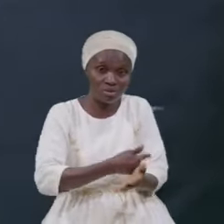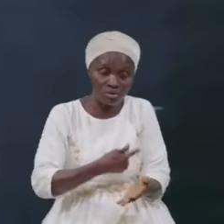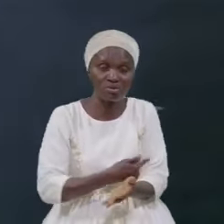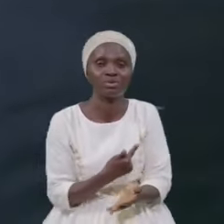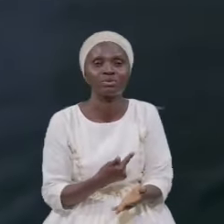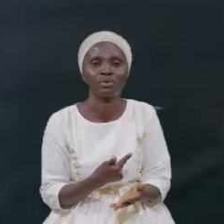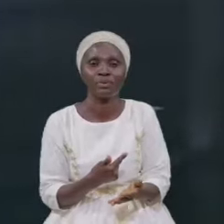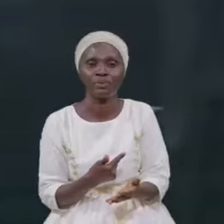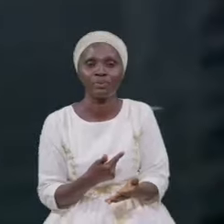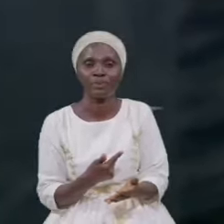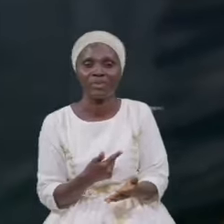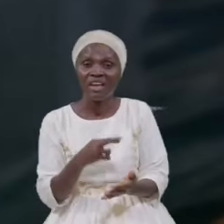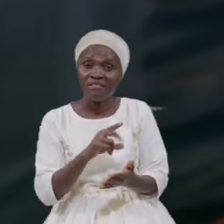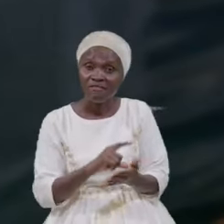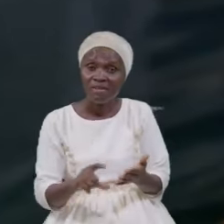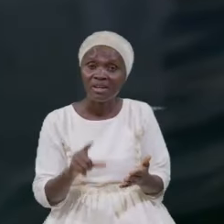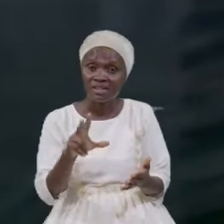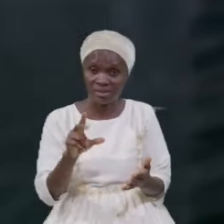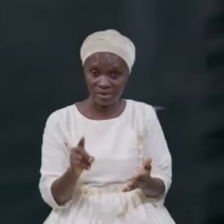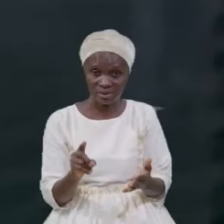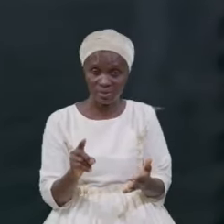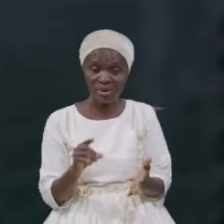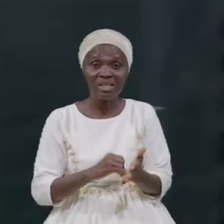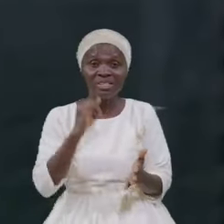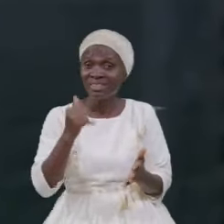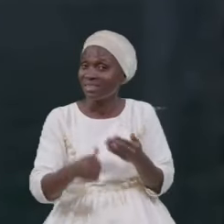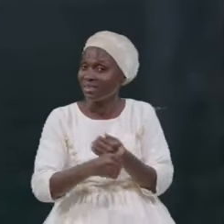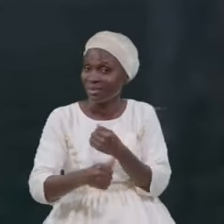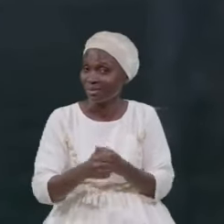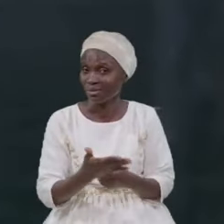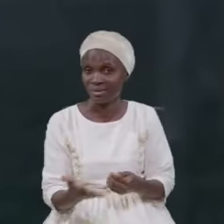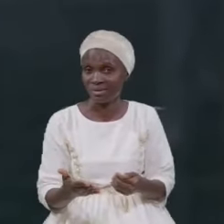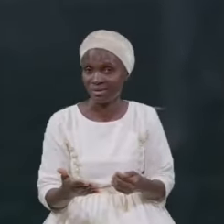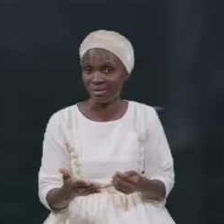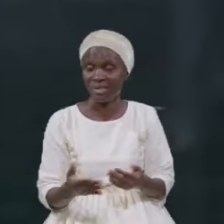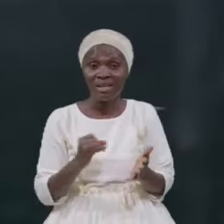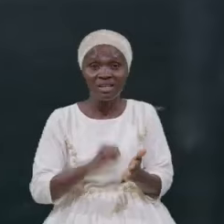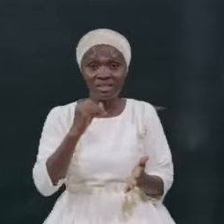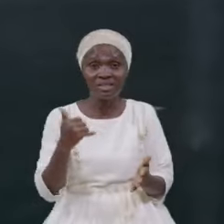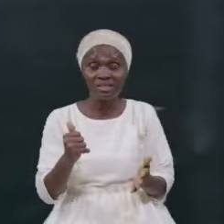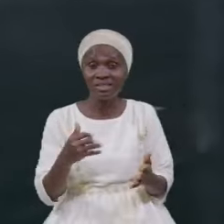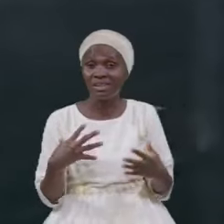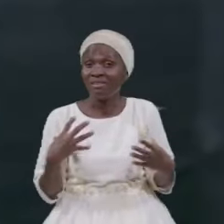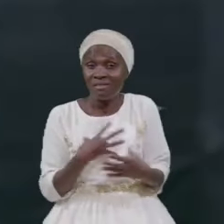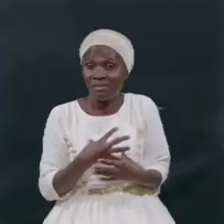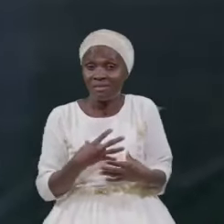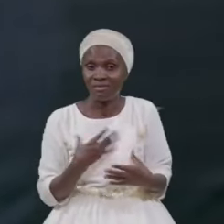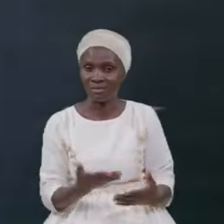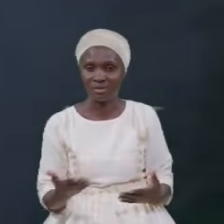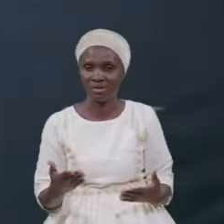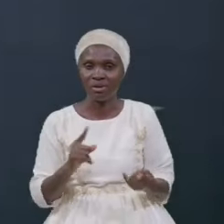fearful sin to fall into the hands of the living God. To